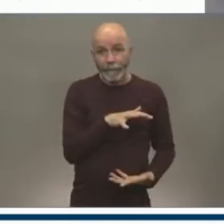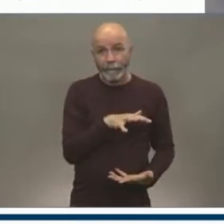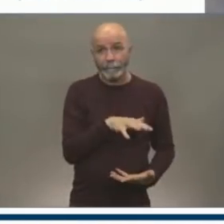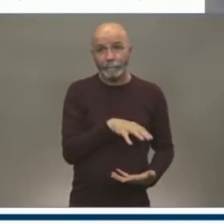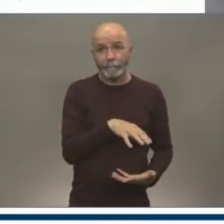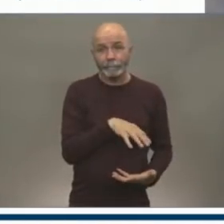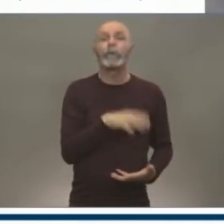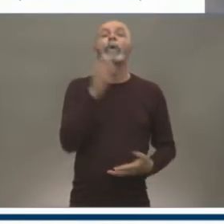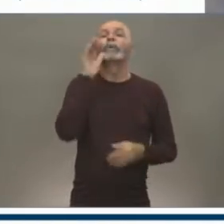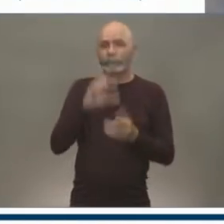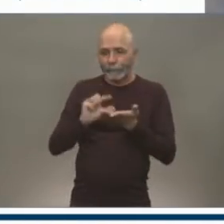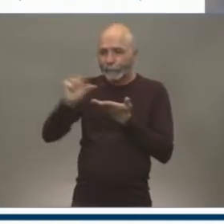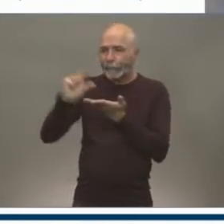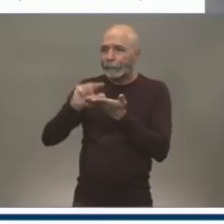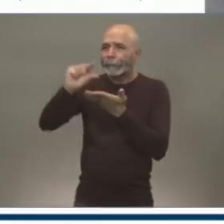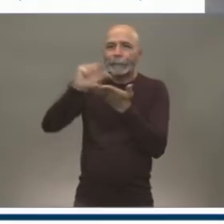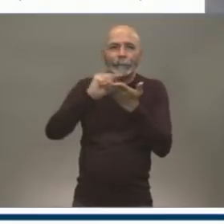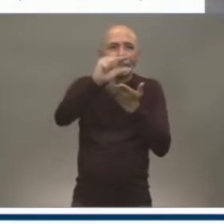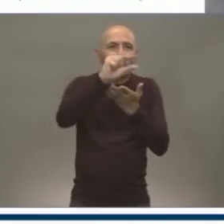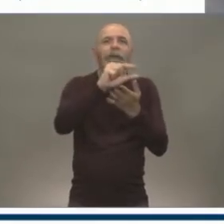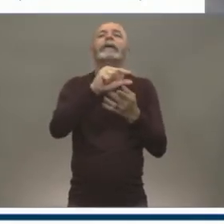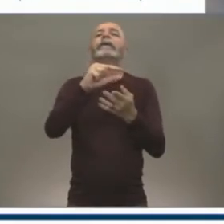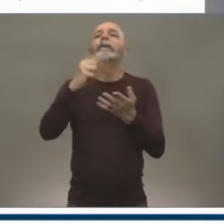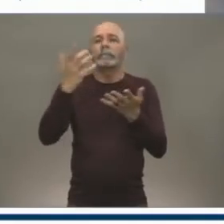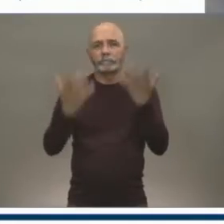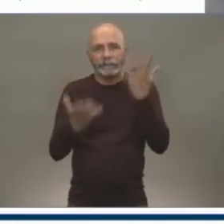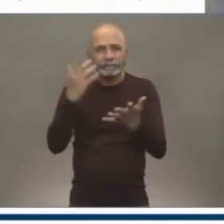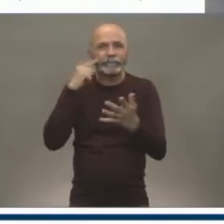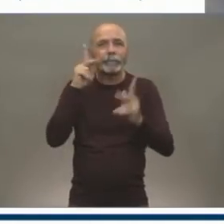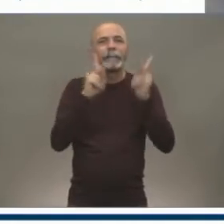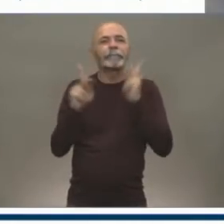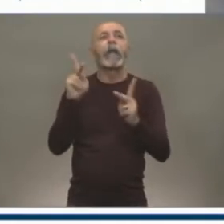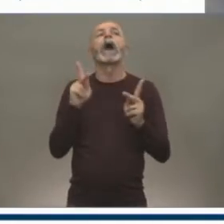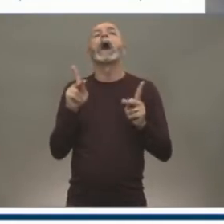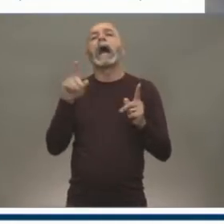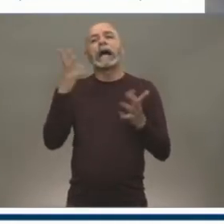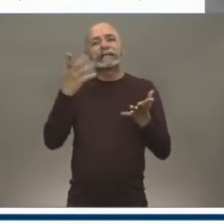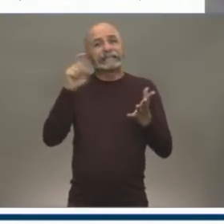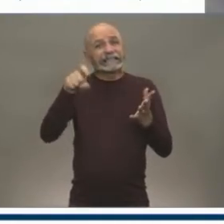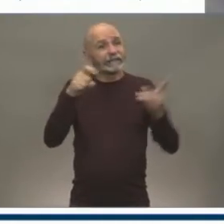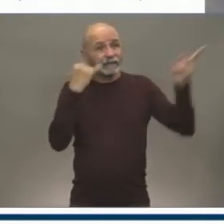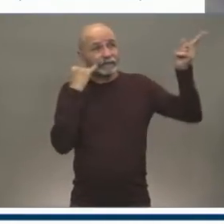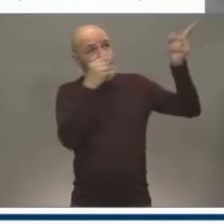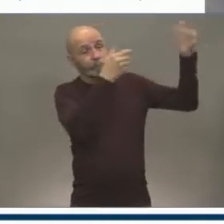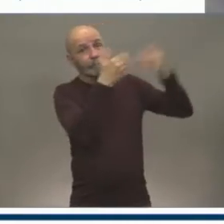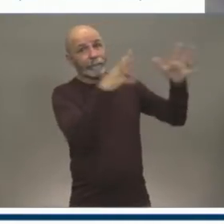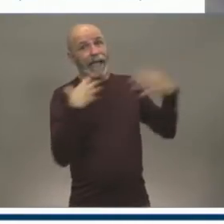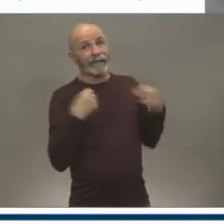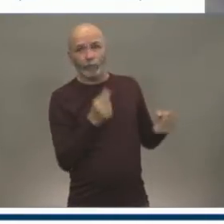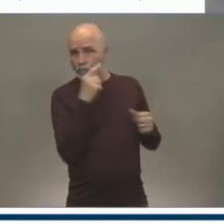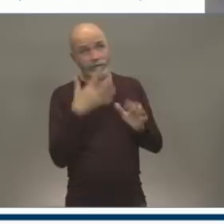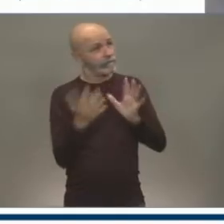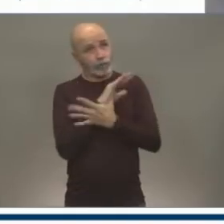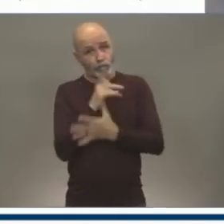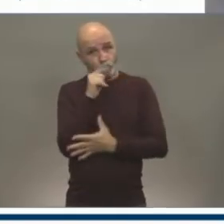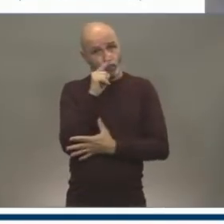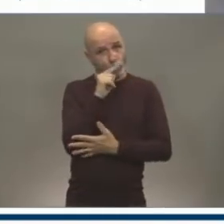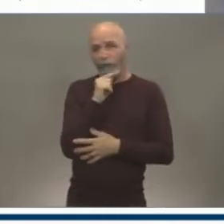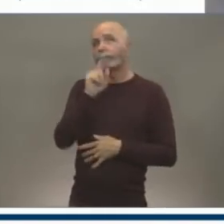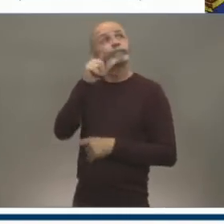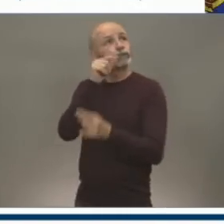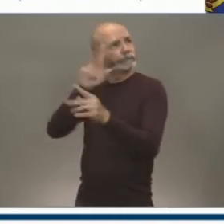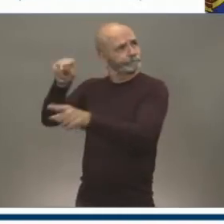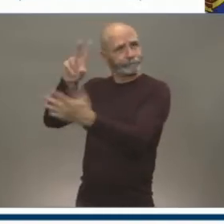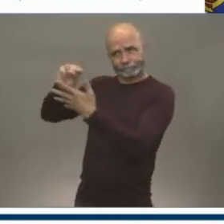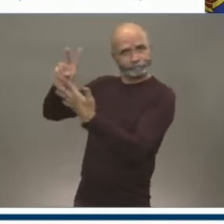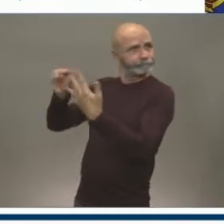be able to provide it to the citizens in the order to which public health advice will give us to do it. Go ahead